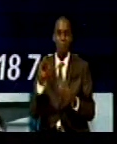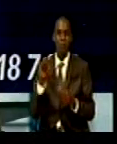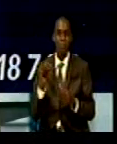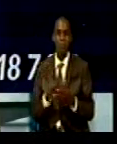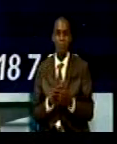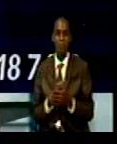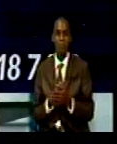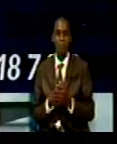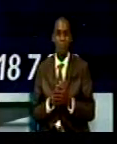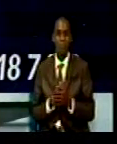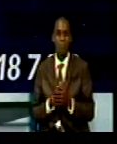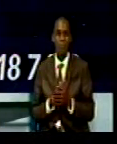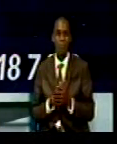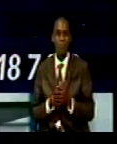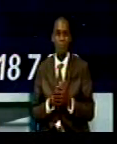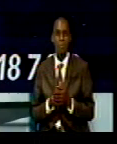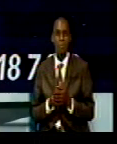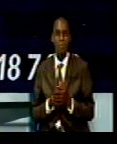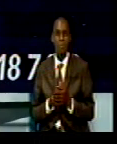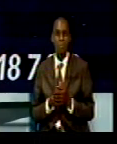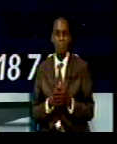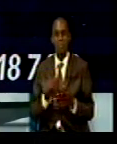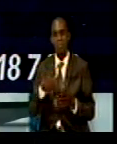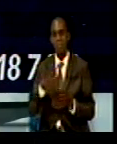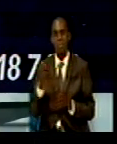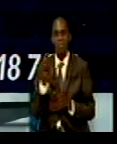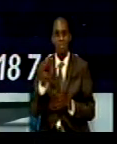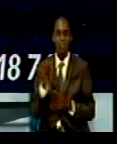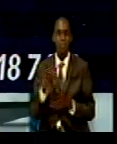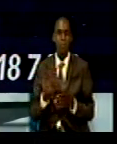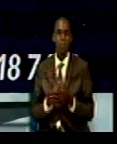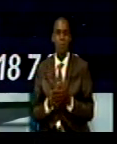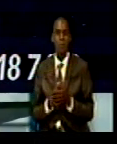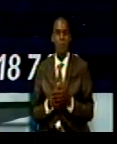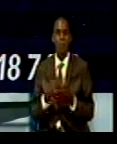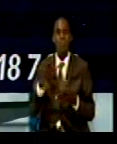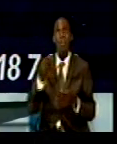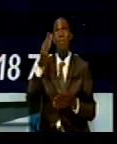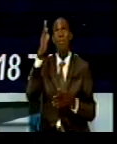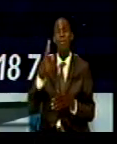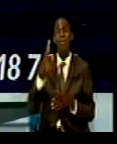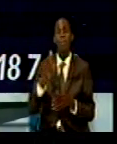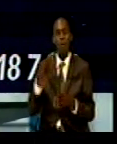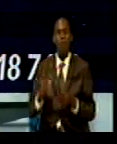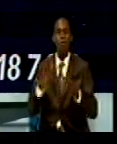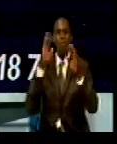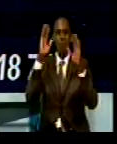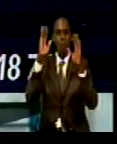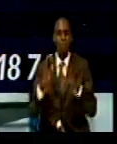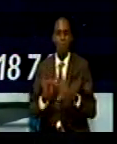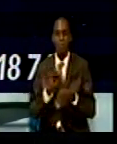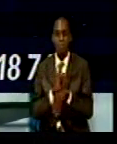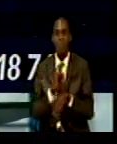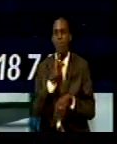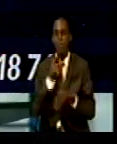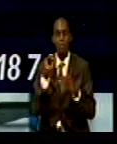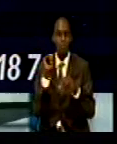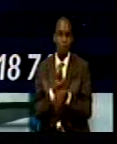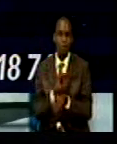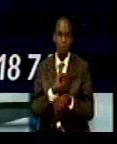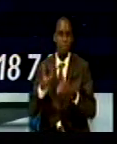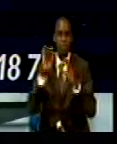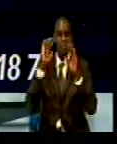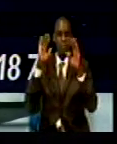testifier. The next testifier, the God of miracles is working miracles. The mighty God of heaven is